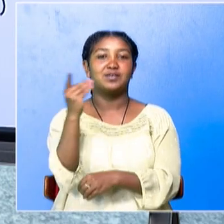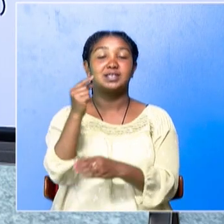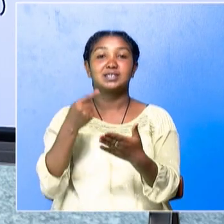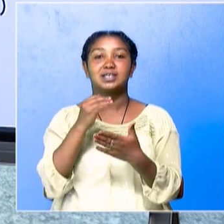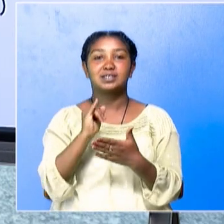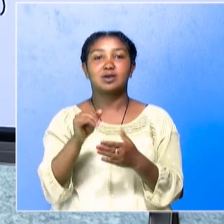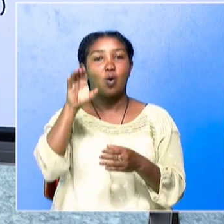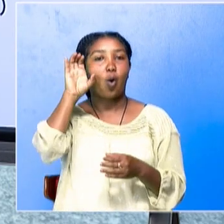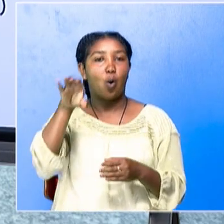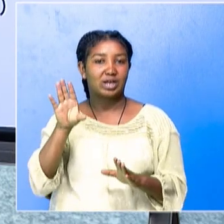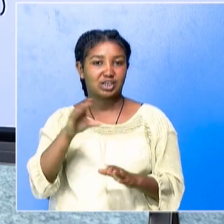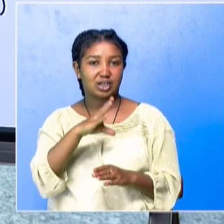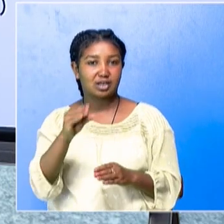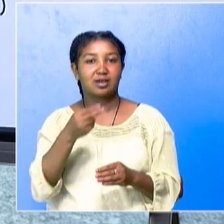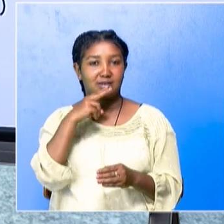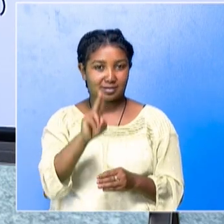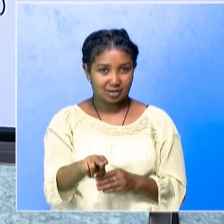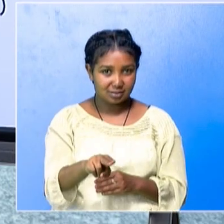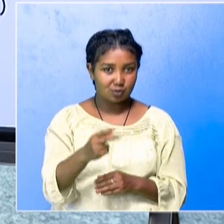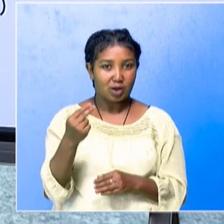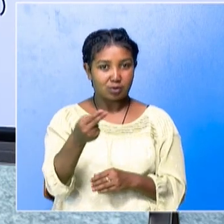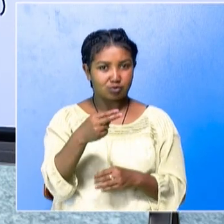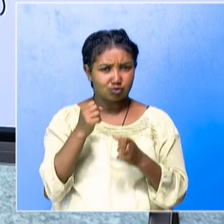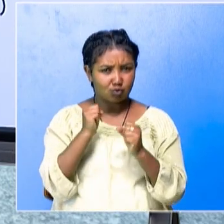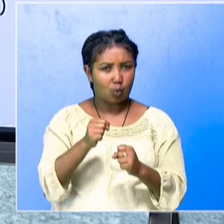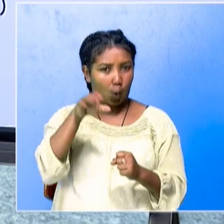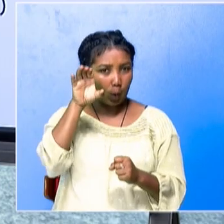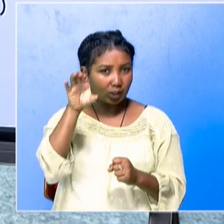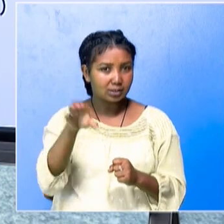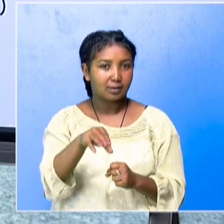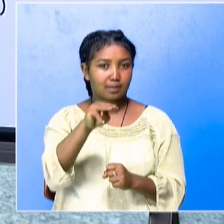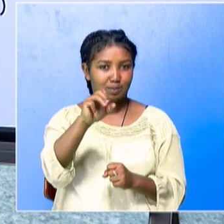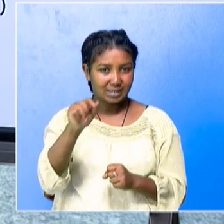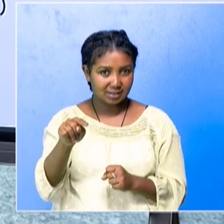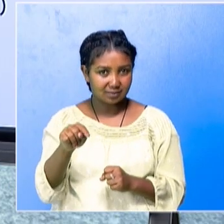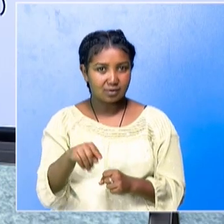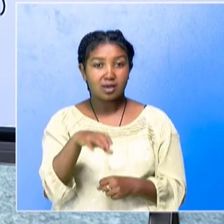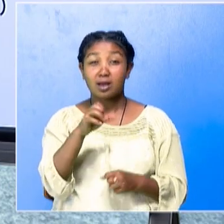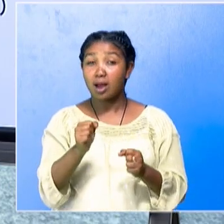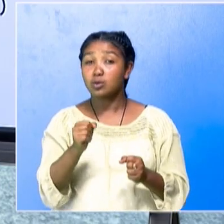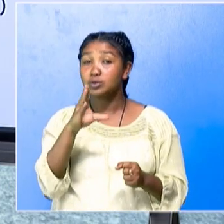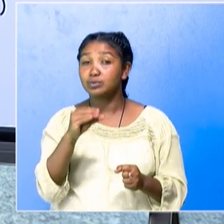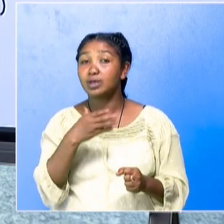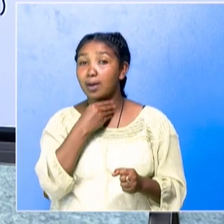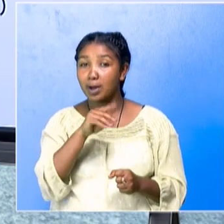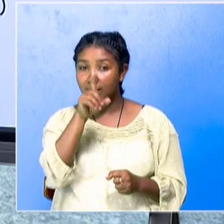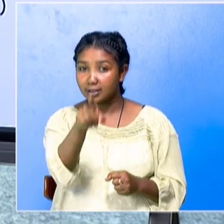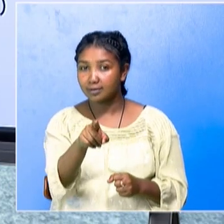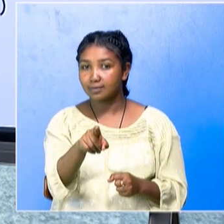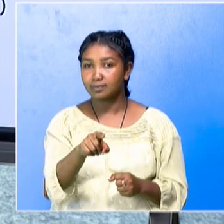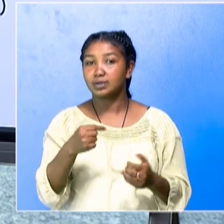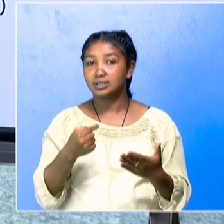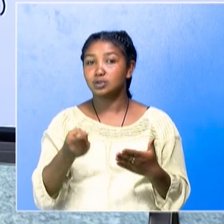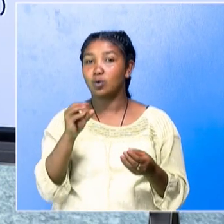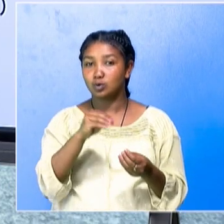is obligation and instruction. We can use a strong obligation. Must. Can you speak Amharic?